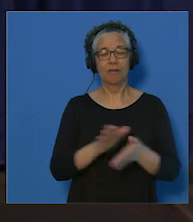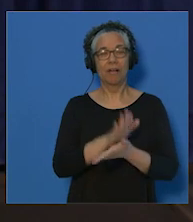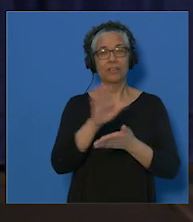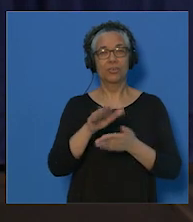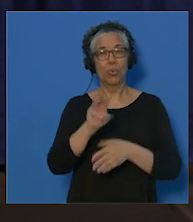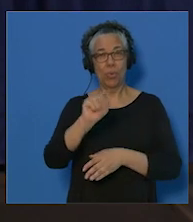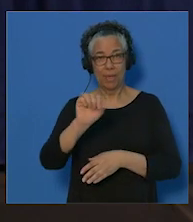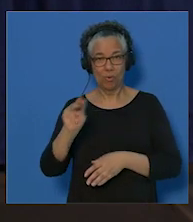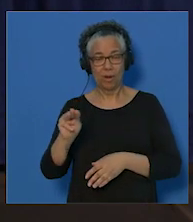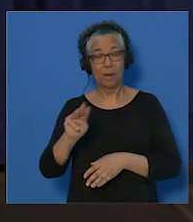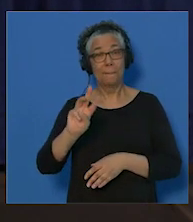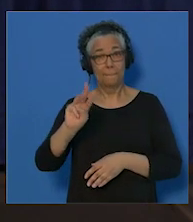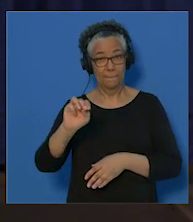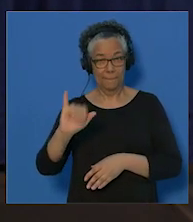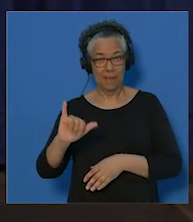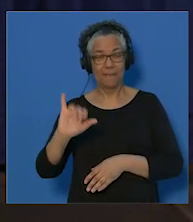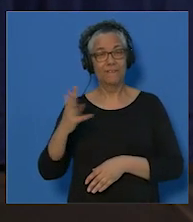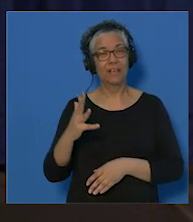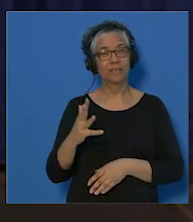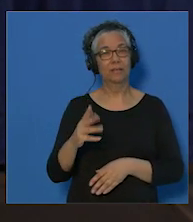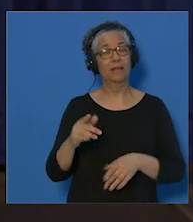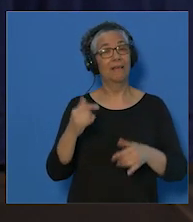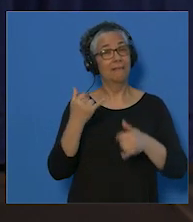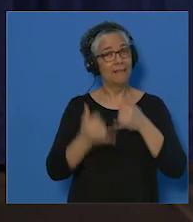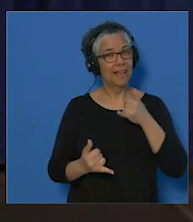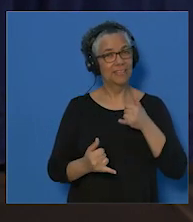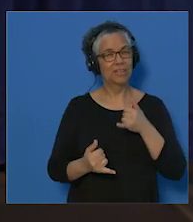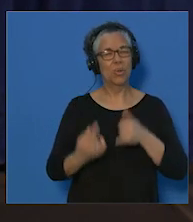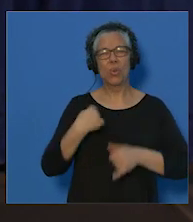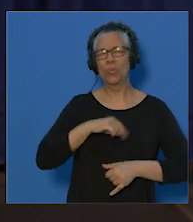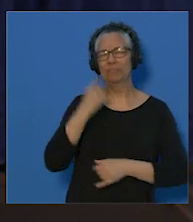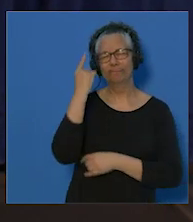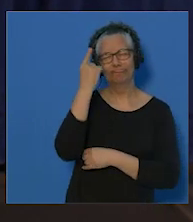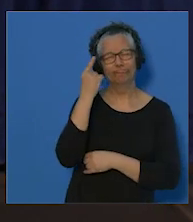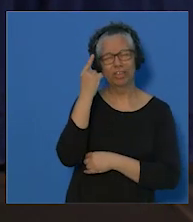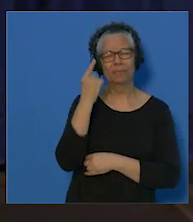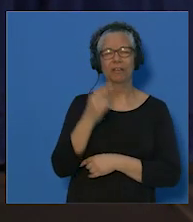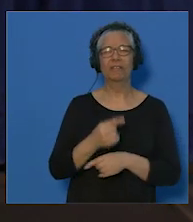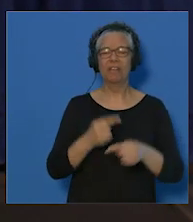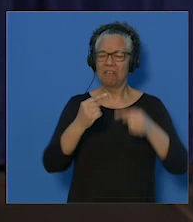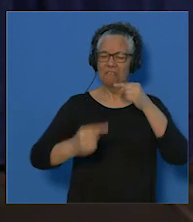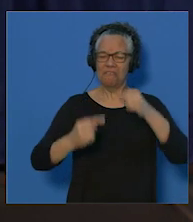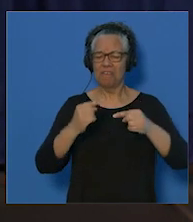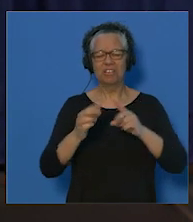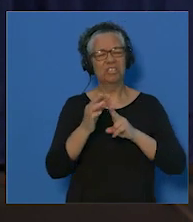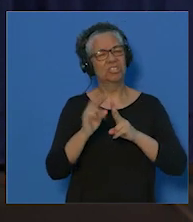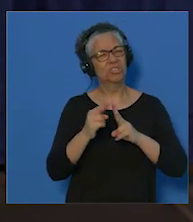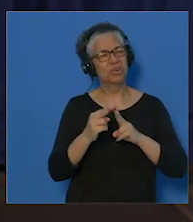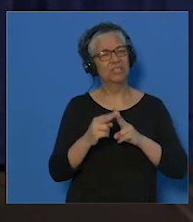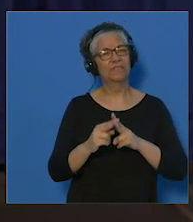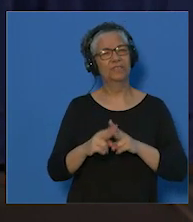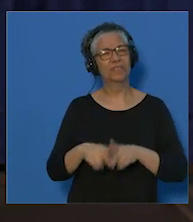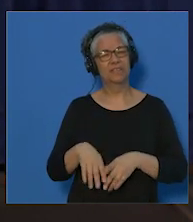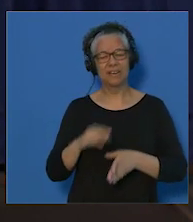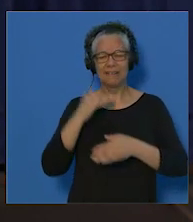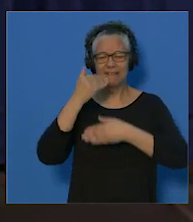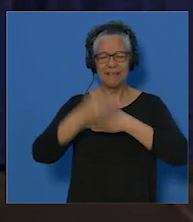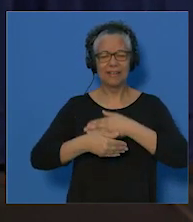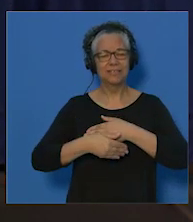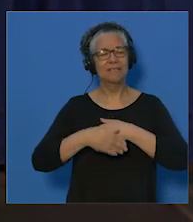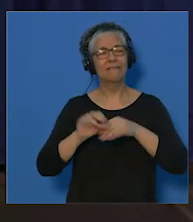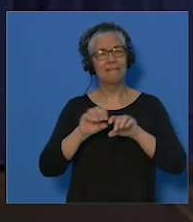Finally, the Bermuda College is considering various options for the next academic year and will be making a decision about its fall semester courses in early